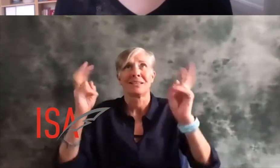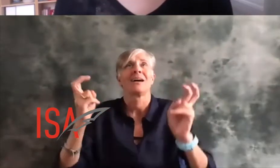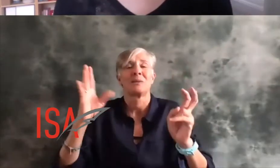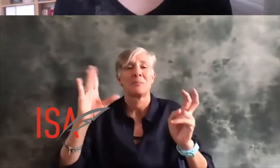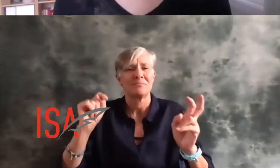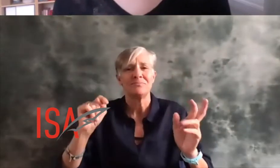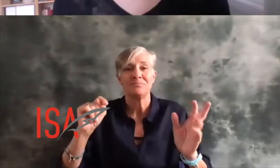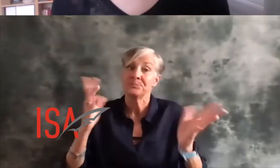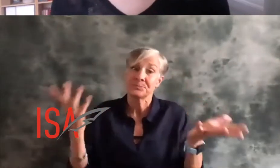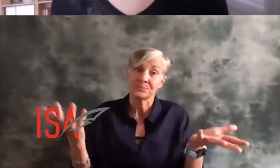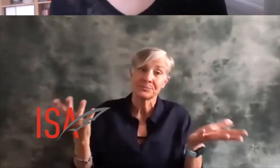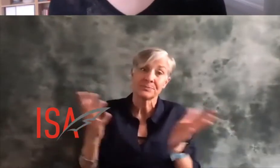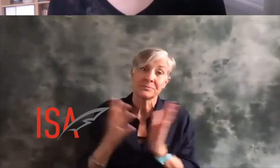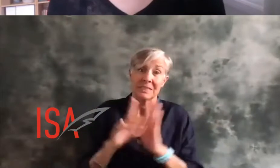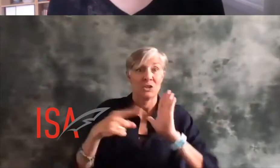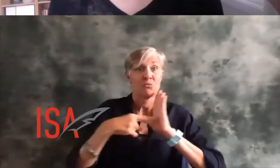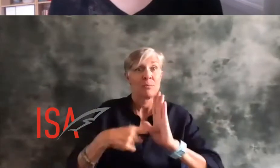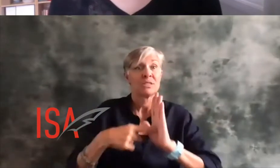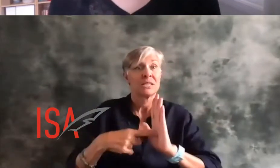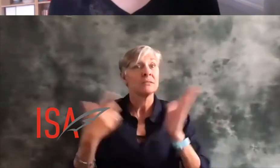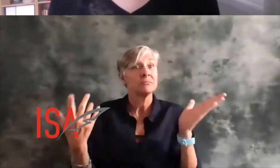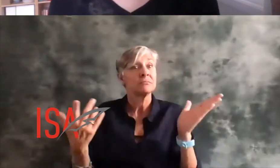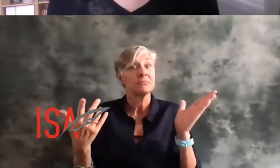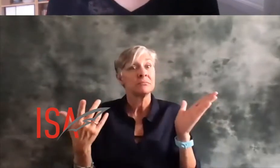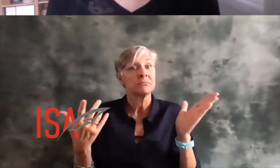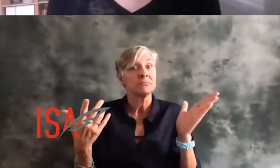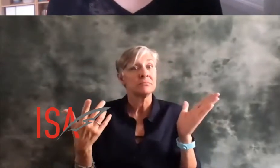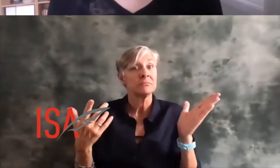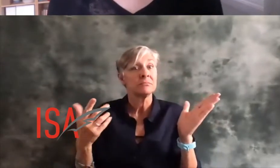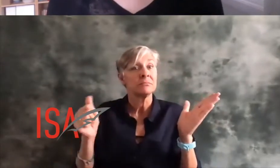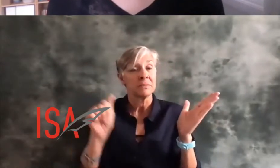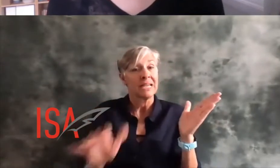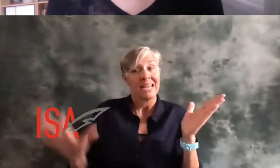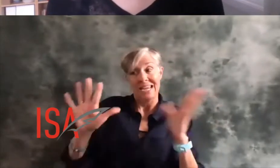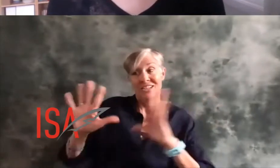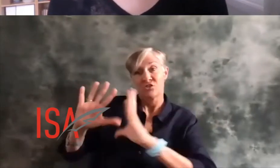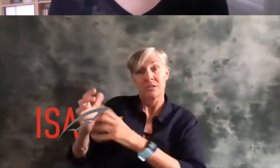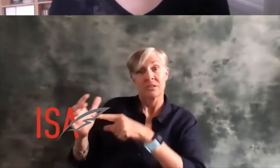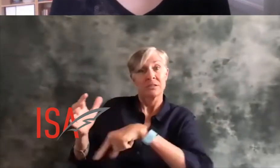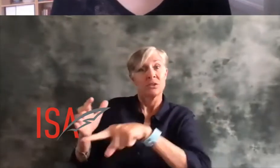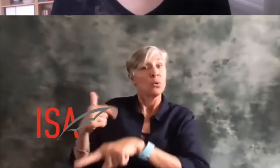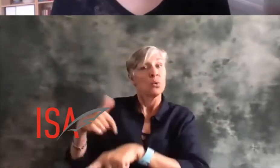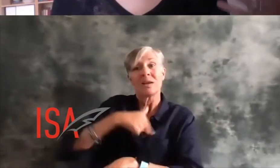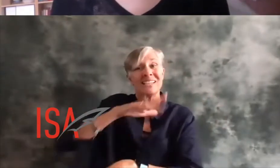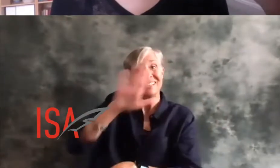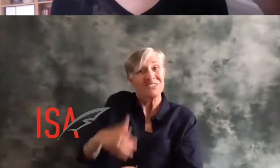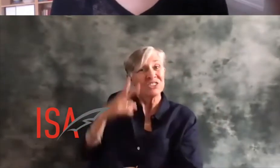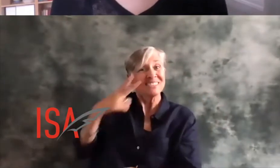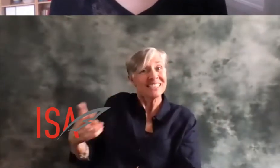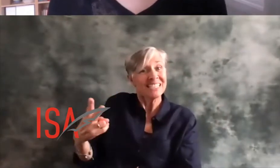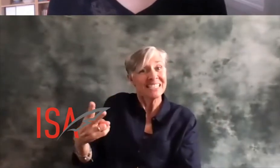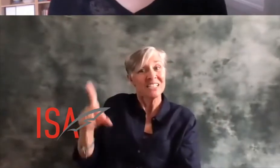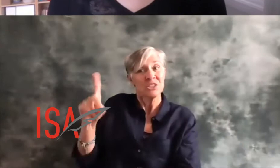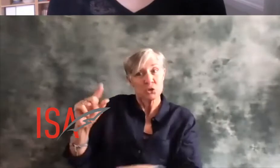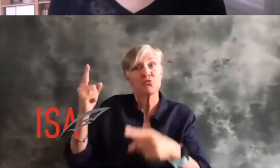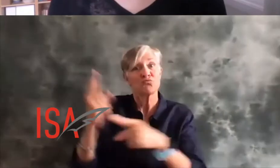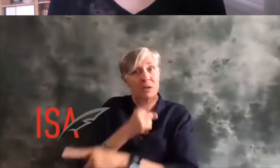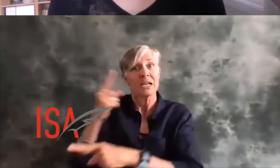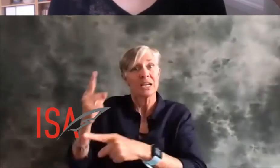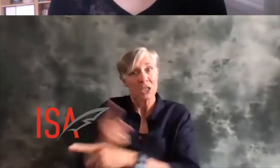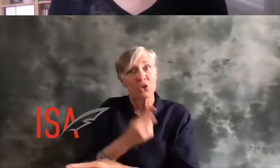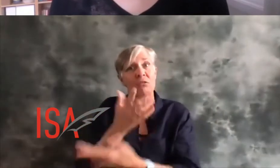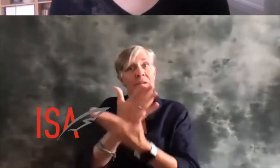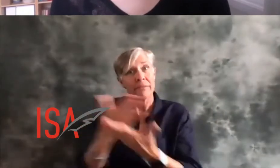it is representative of the fact that here's a community we never get to see doing regular